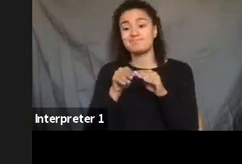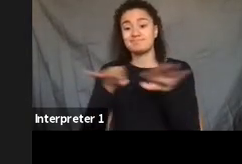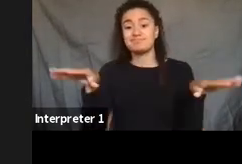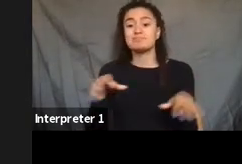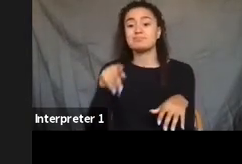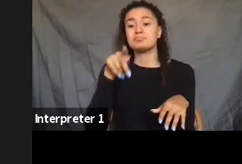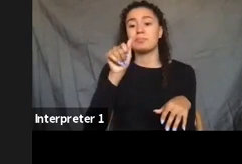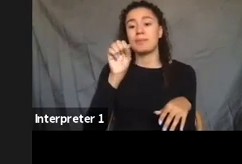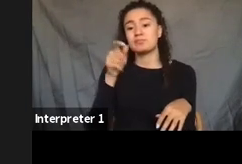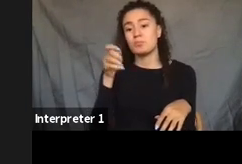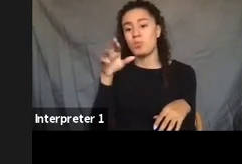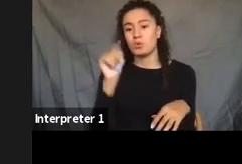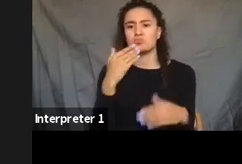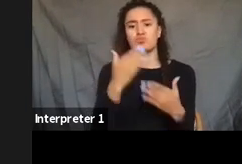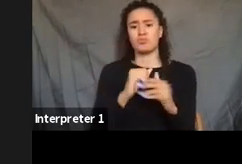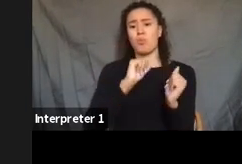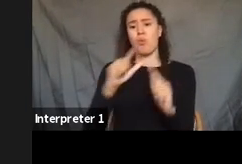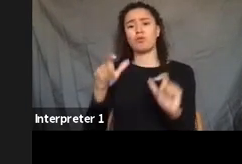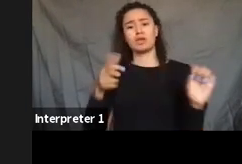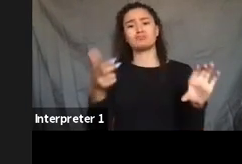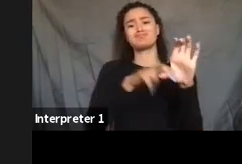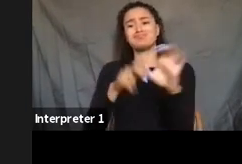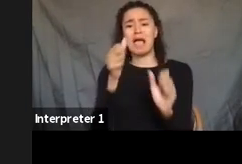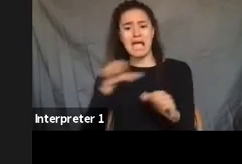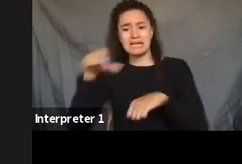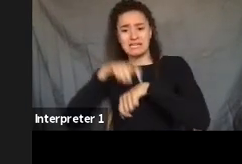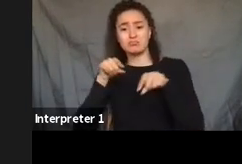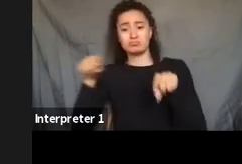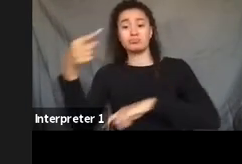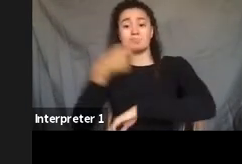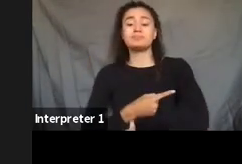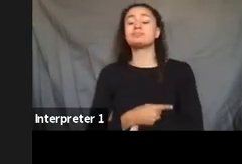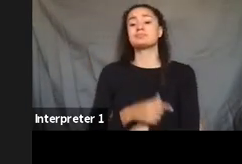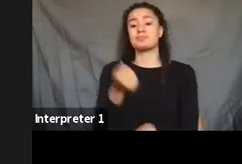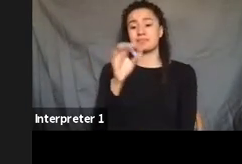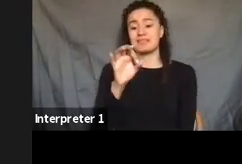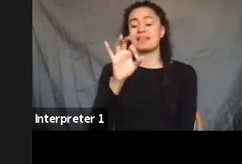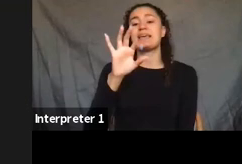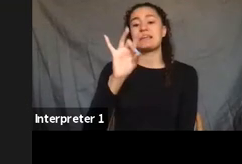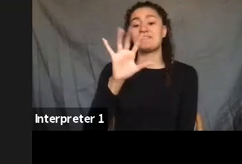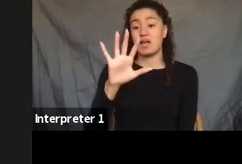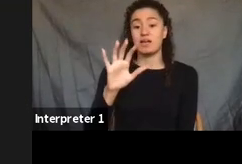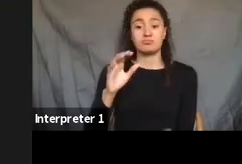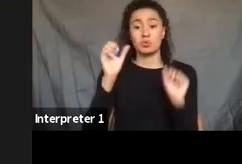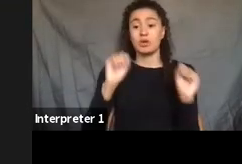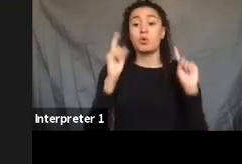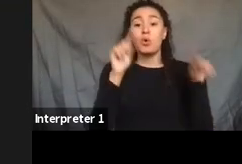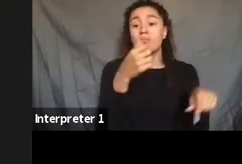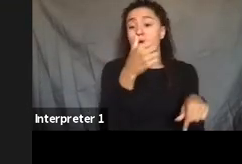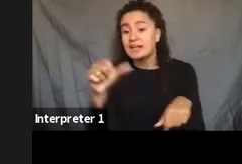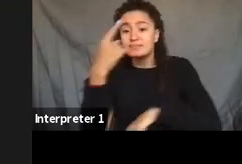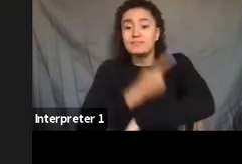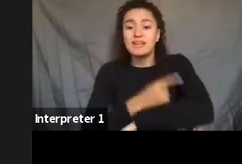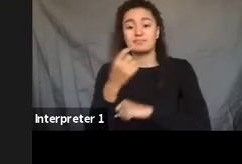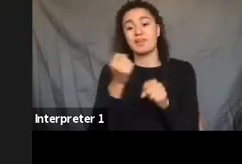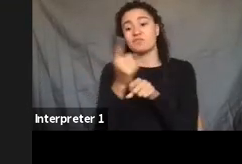number of times during the day. In 1985, the park is open year-round, so you can go on Christmas, New Year's,